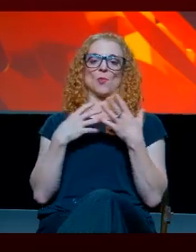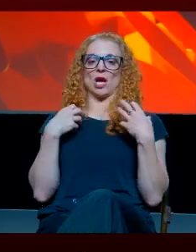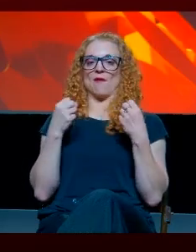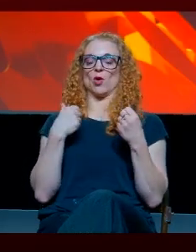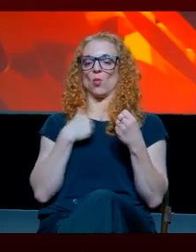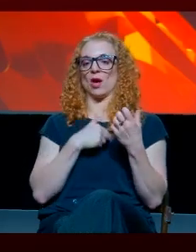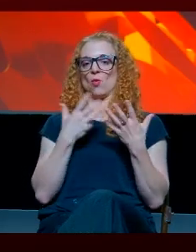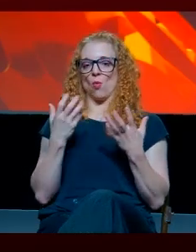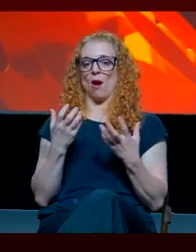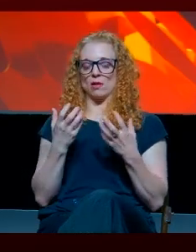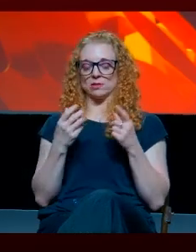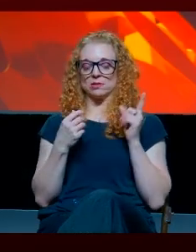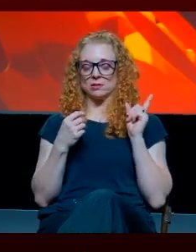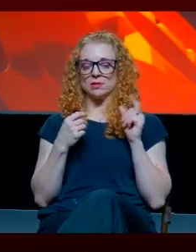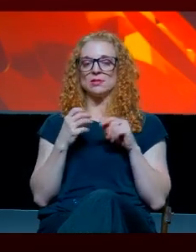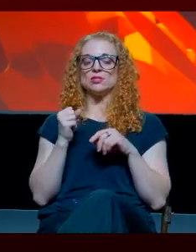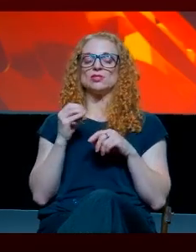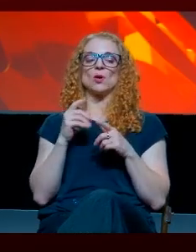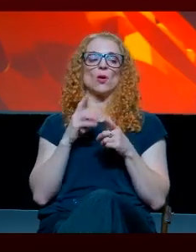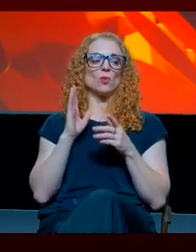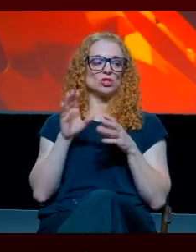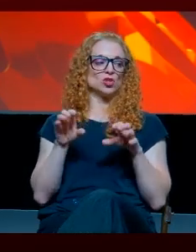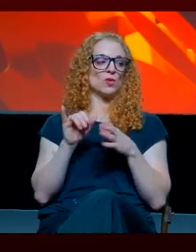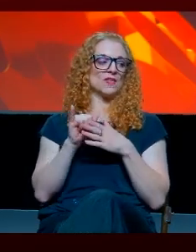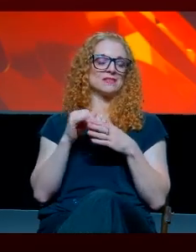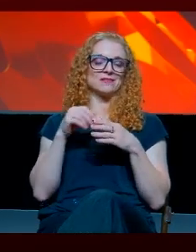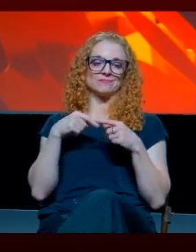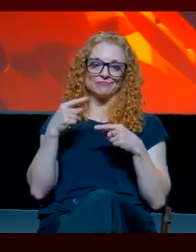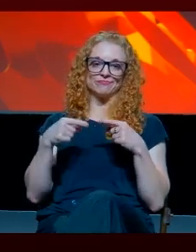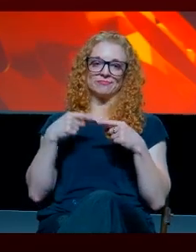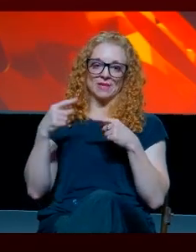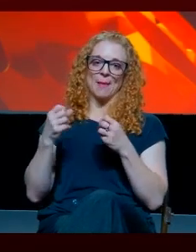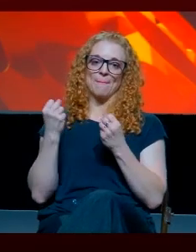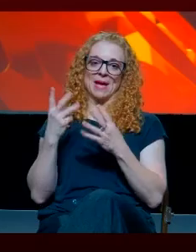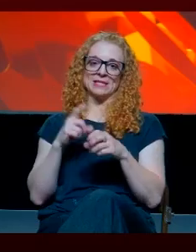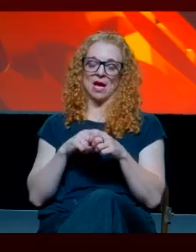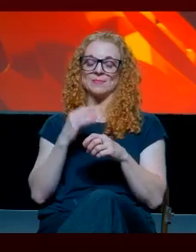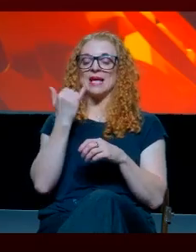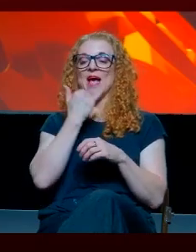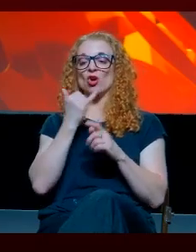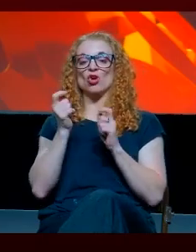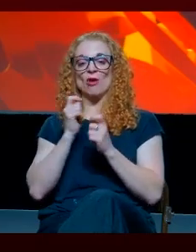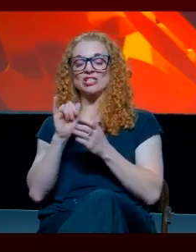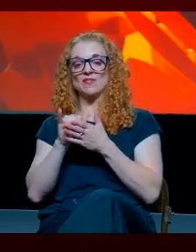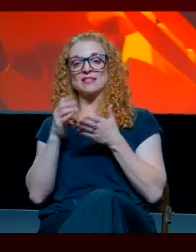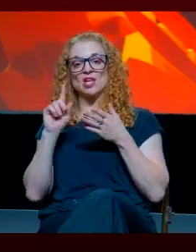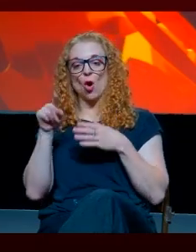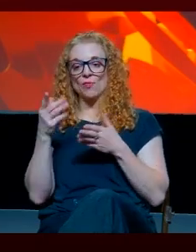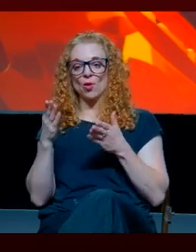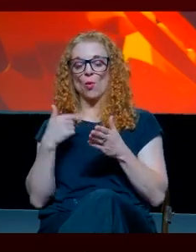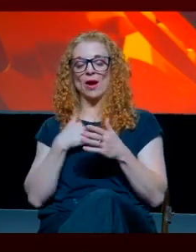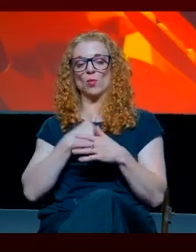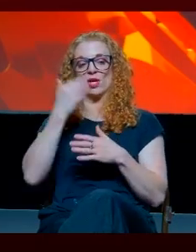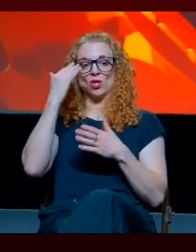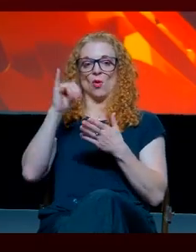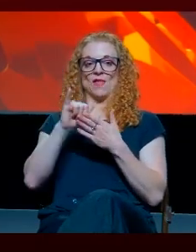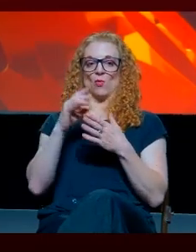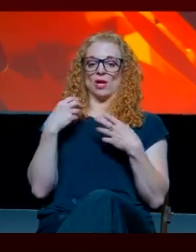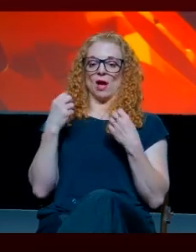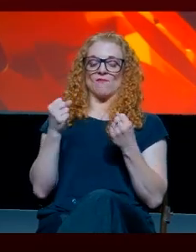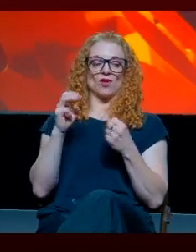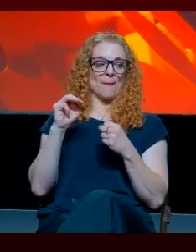like cancel the error, okay? And we'll do this iterative many times. Error correction is the only way that we know that that recovery